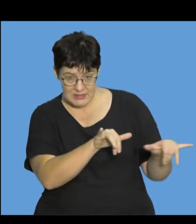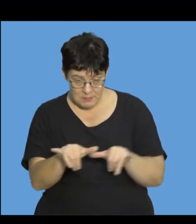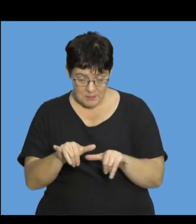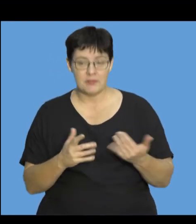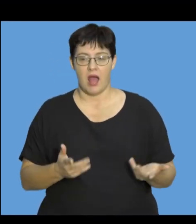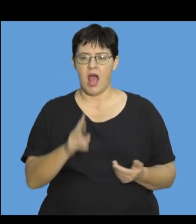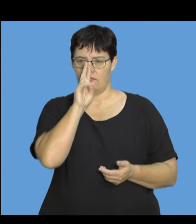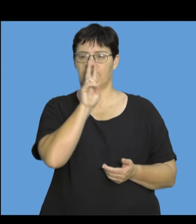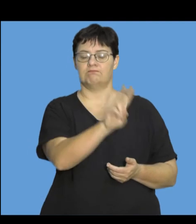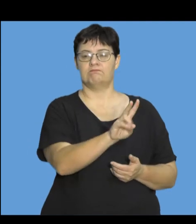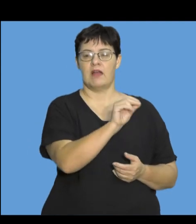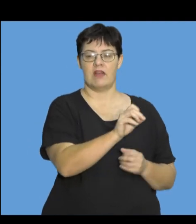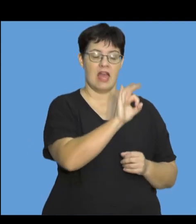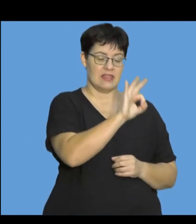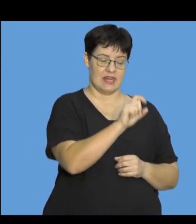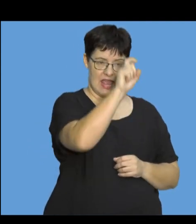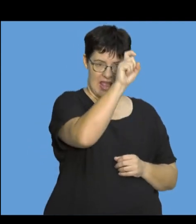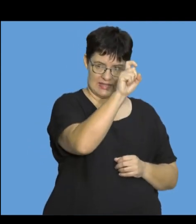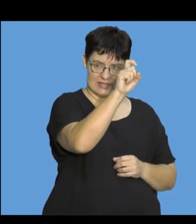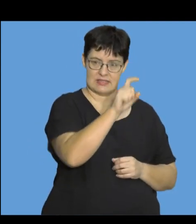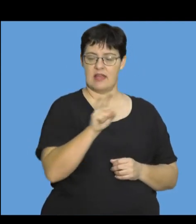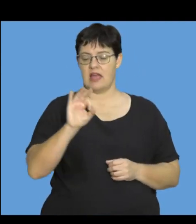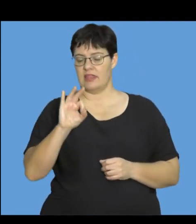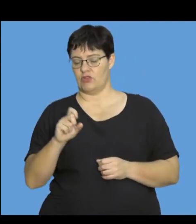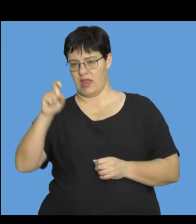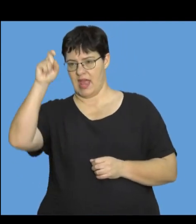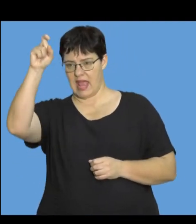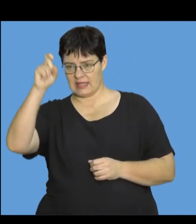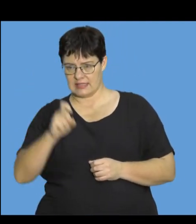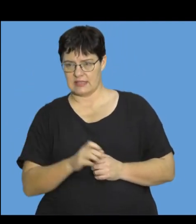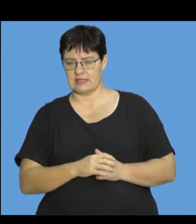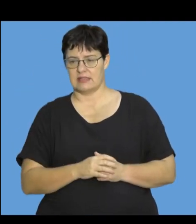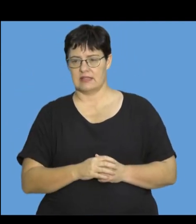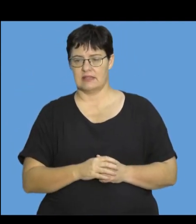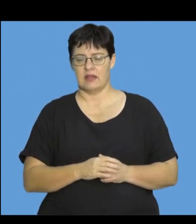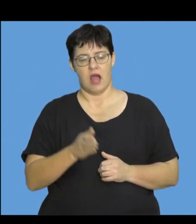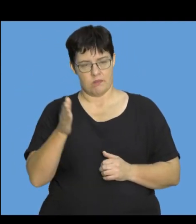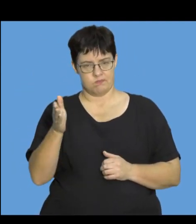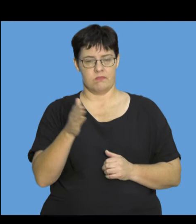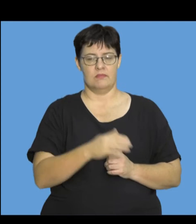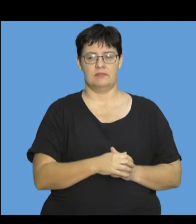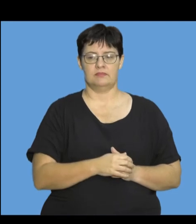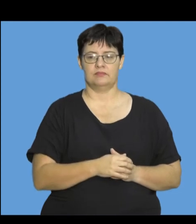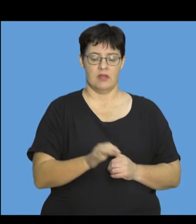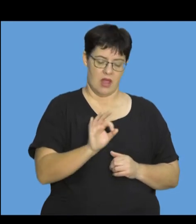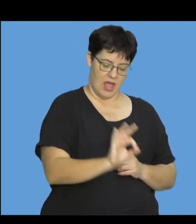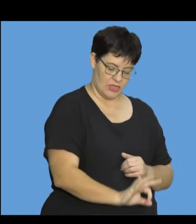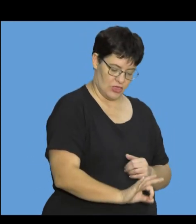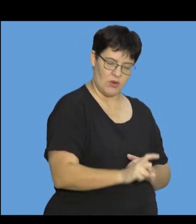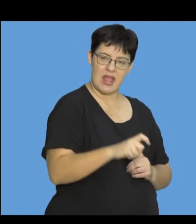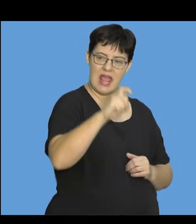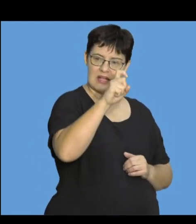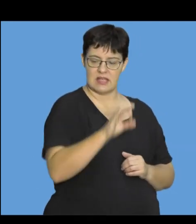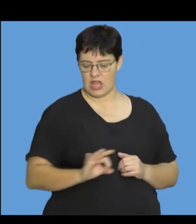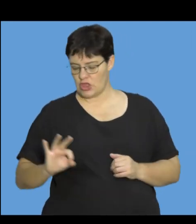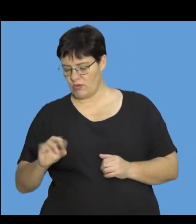you can see that the 3 to the exponent of x and the 3 to the exponent of x is there. And the 3 to the